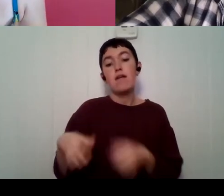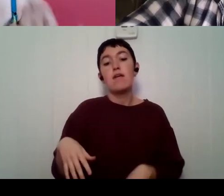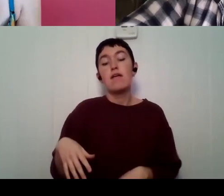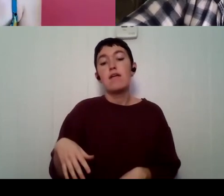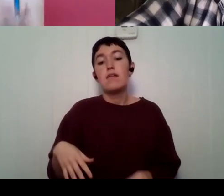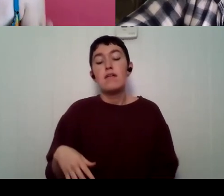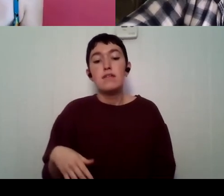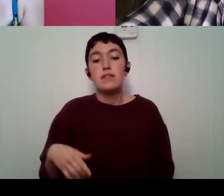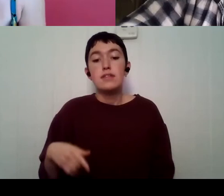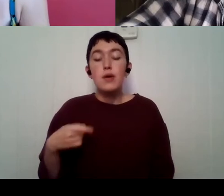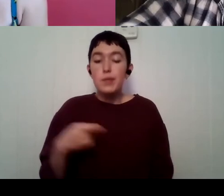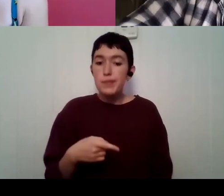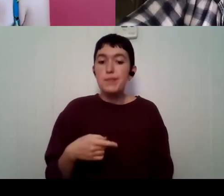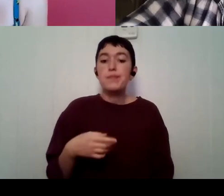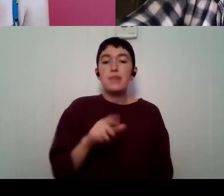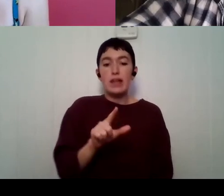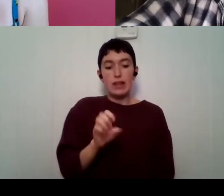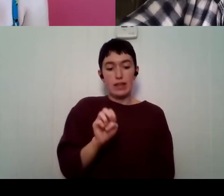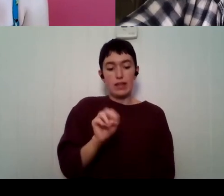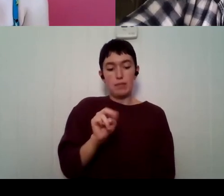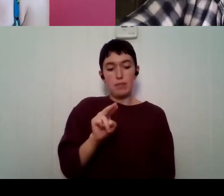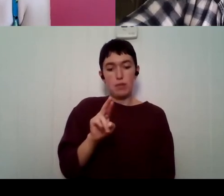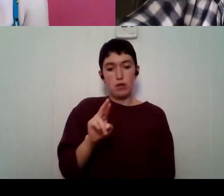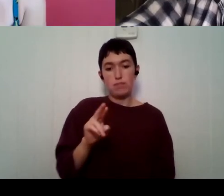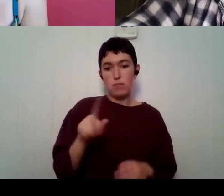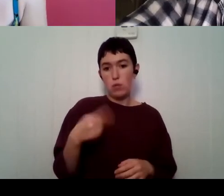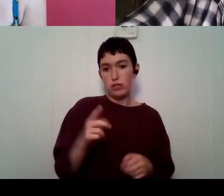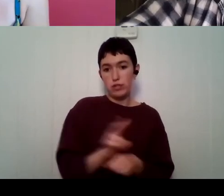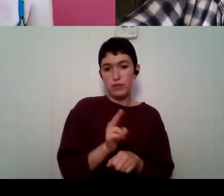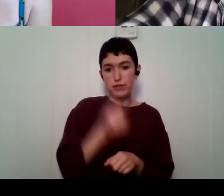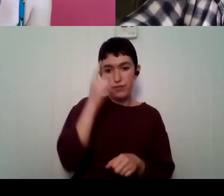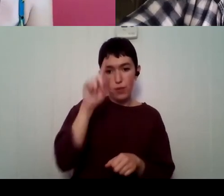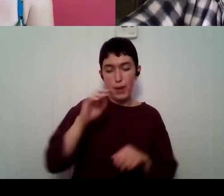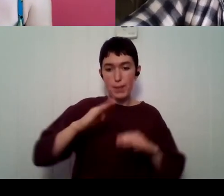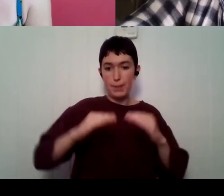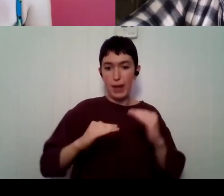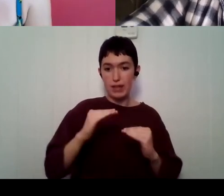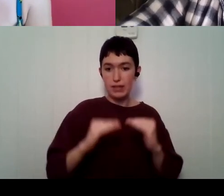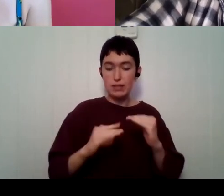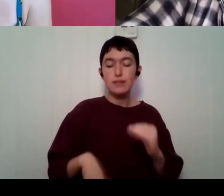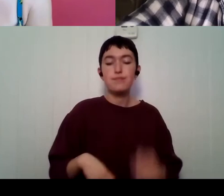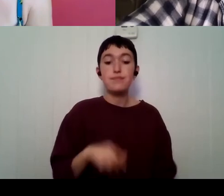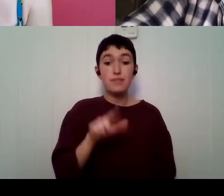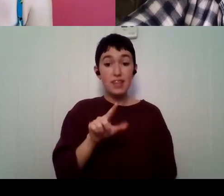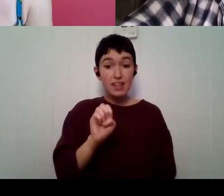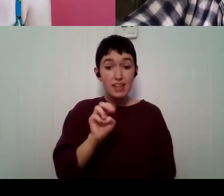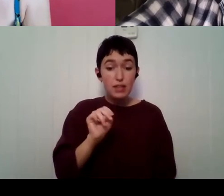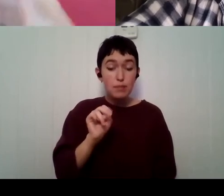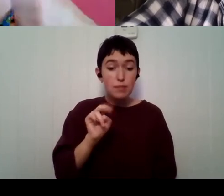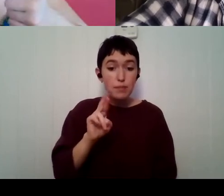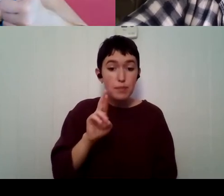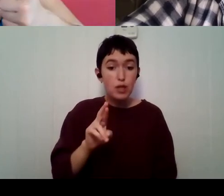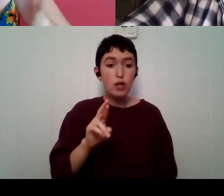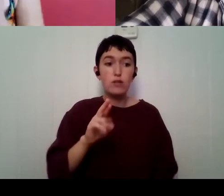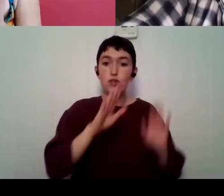in terms of balance and things of that sort. So and lemurs are excellent dancers. I don't know if you've ever Googled a shafak dancing,